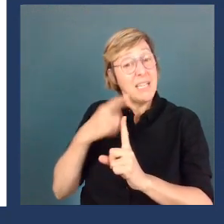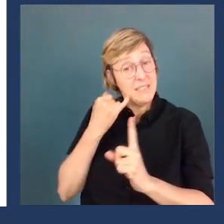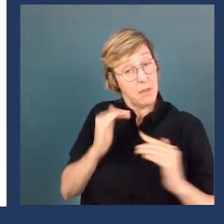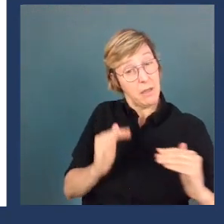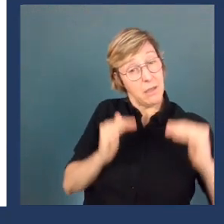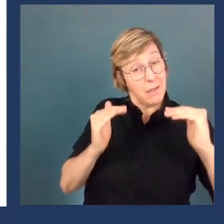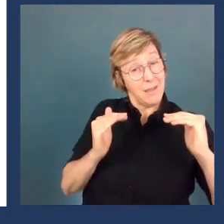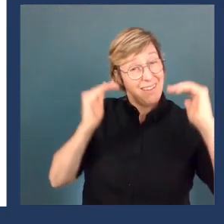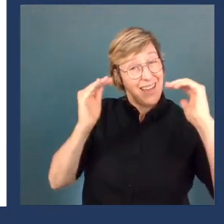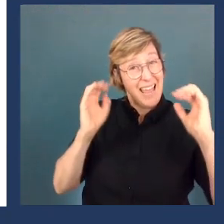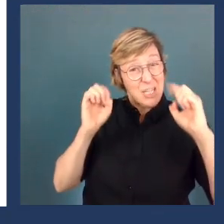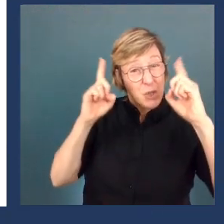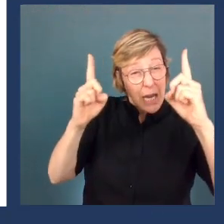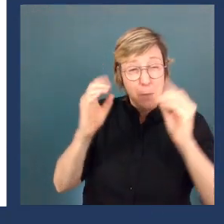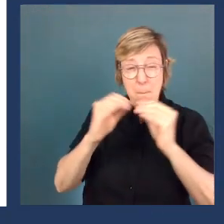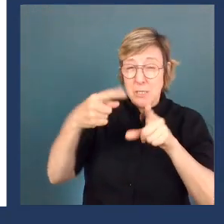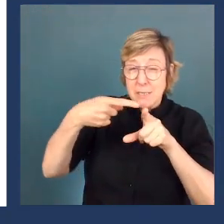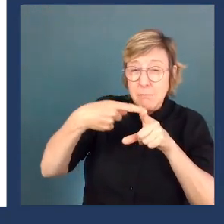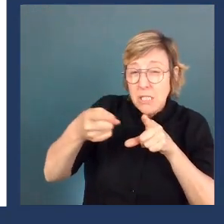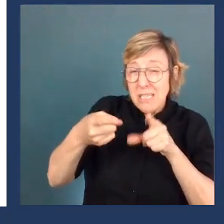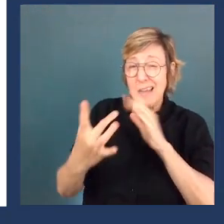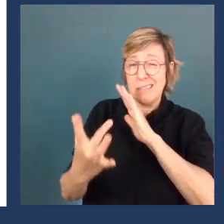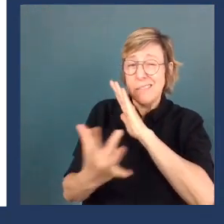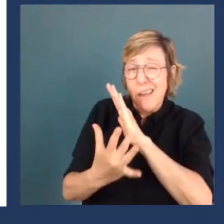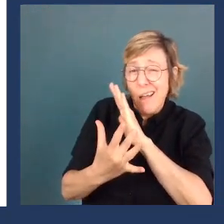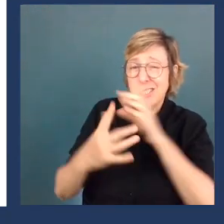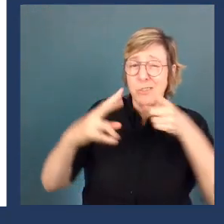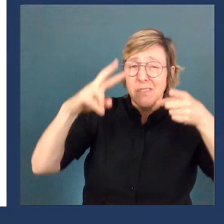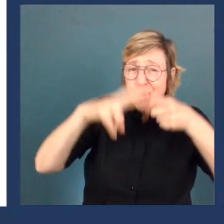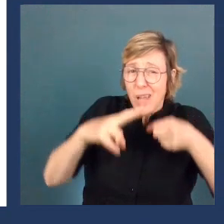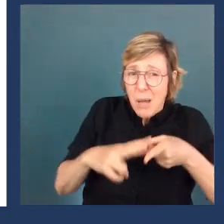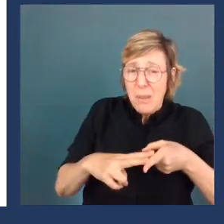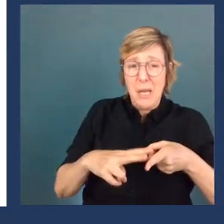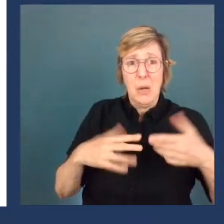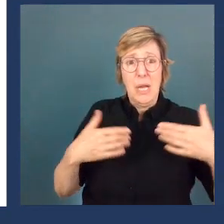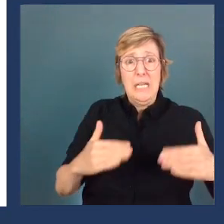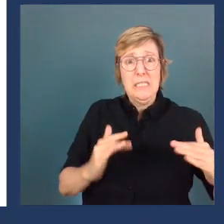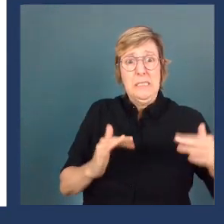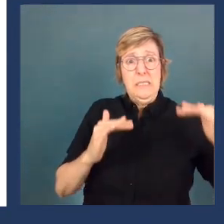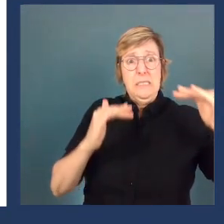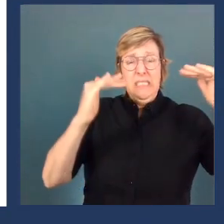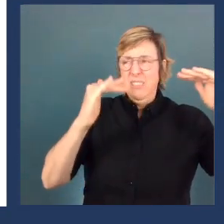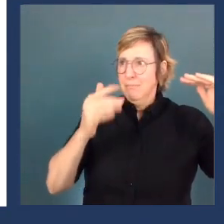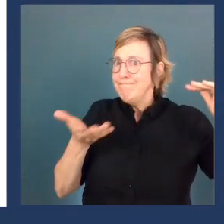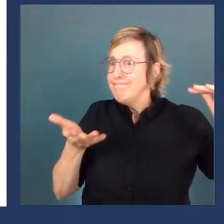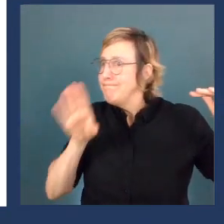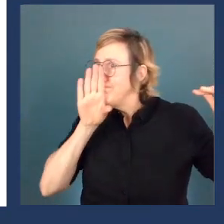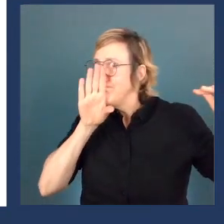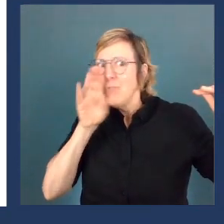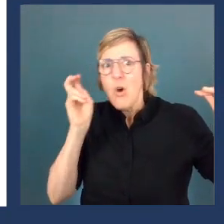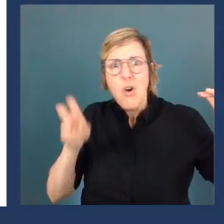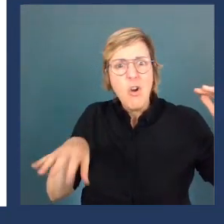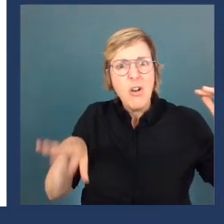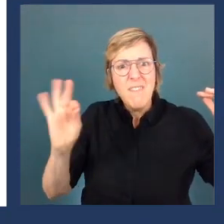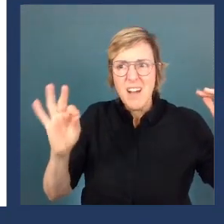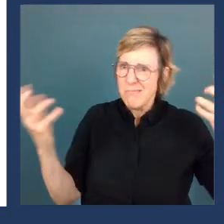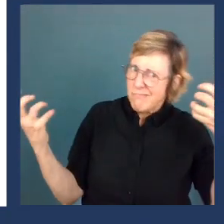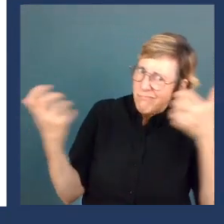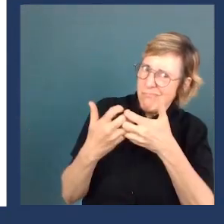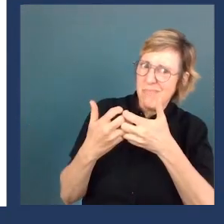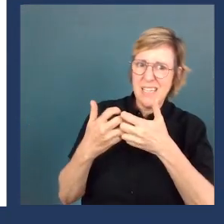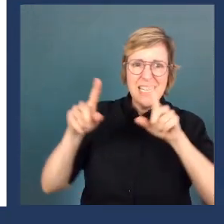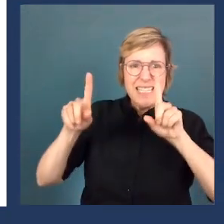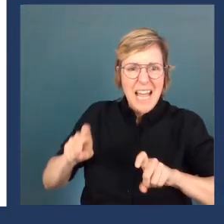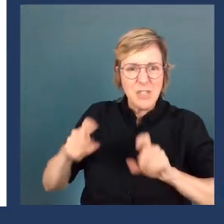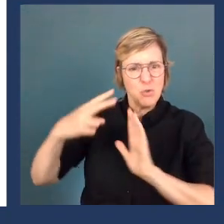as you take more specialized courses that have specific terminologies and domains, it's often hard to always expect your test reader and